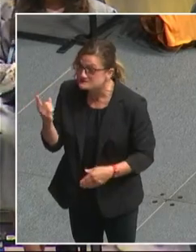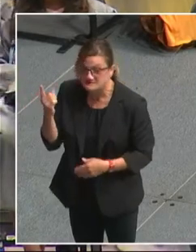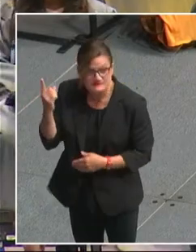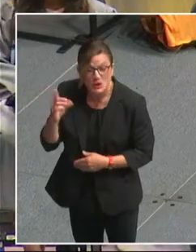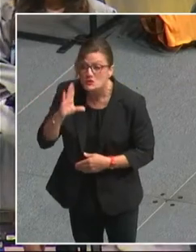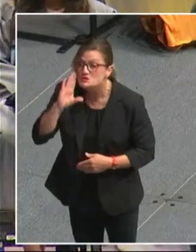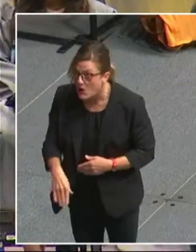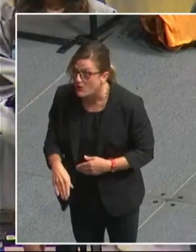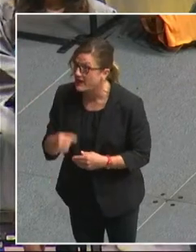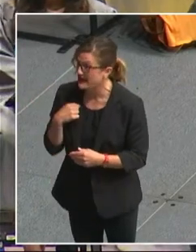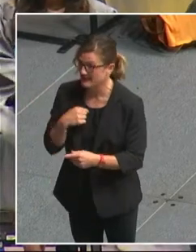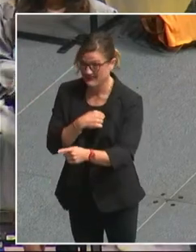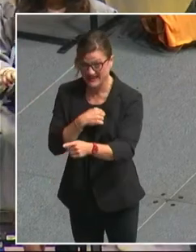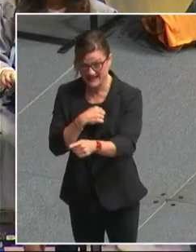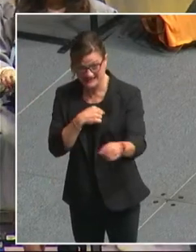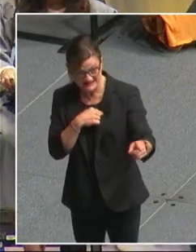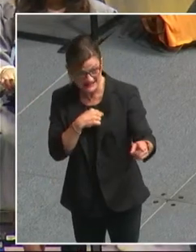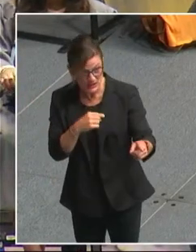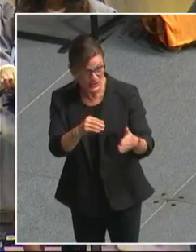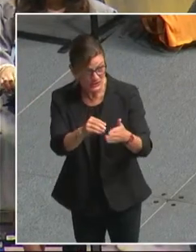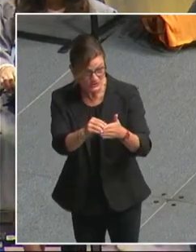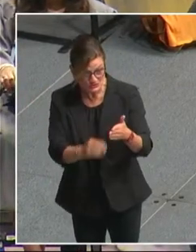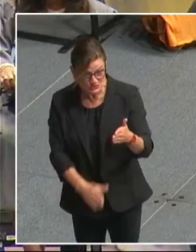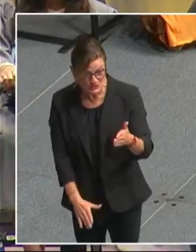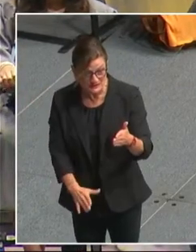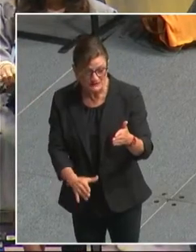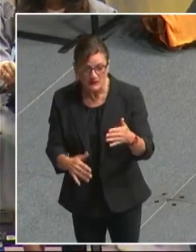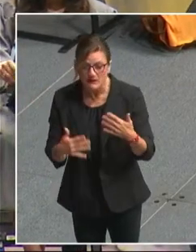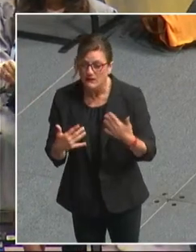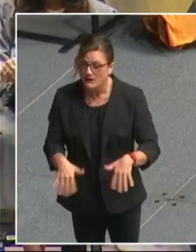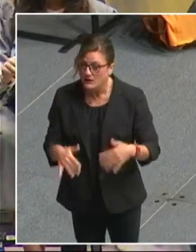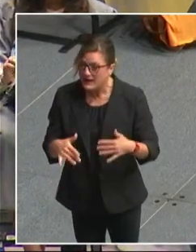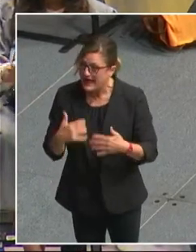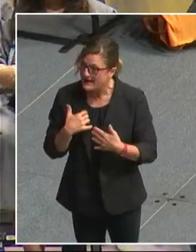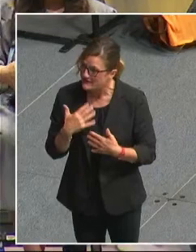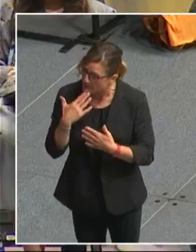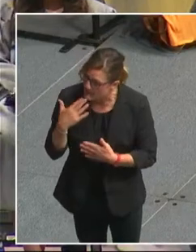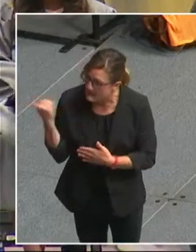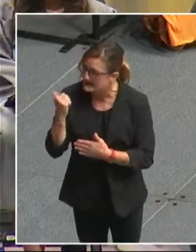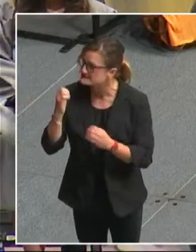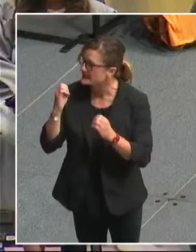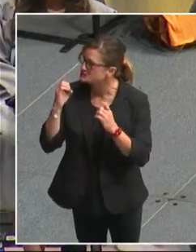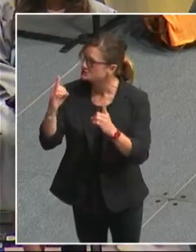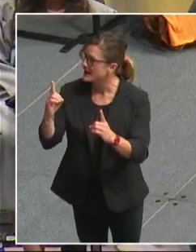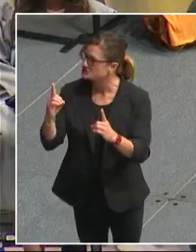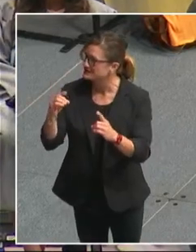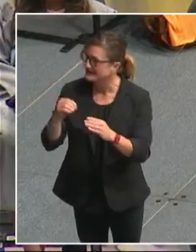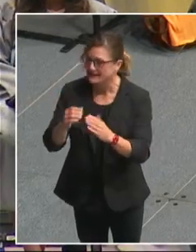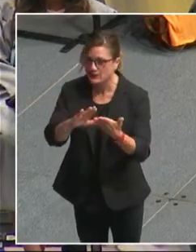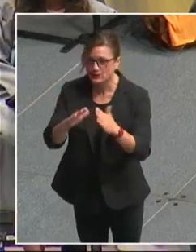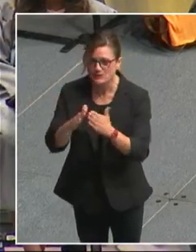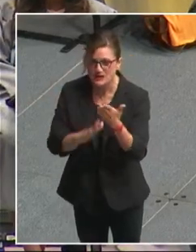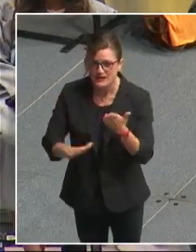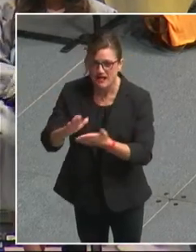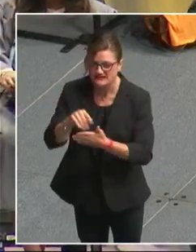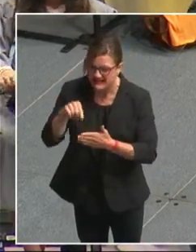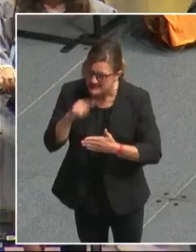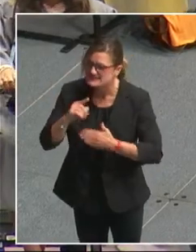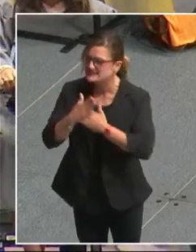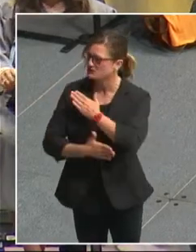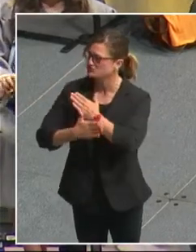that these individuals have gotten the best education in a community college in this